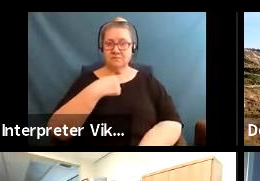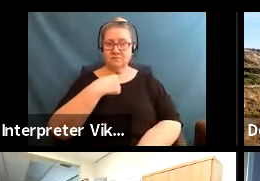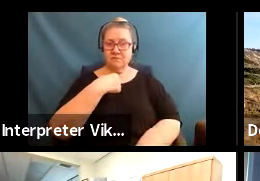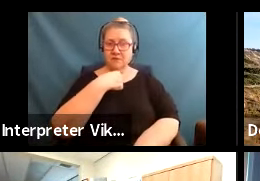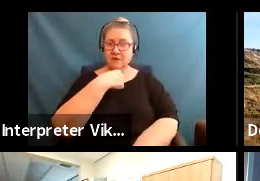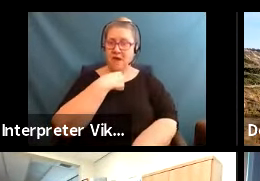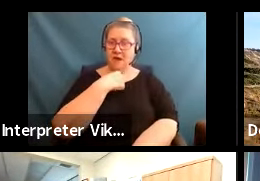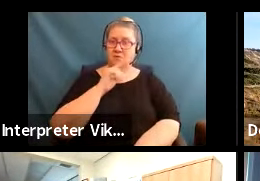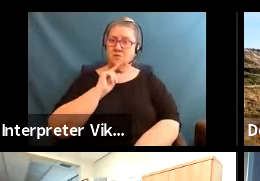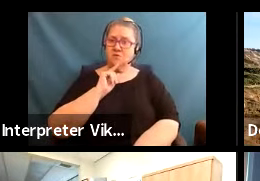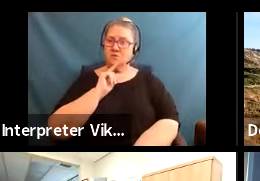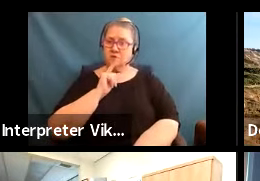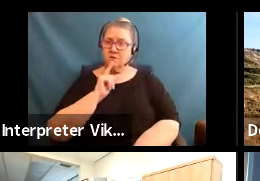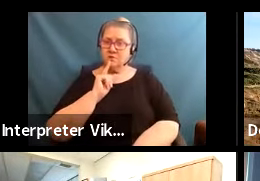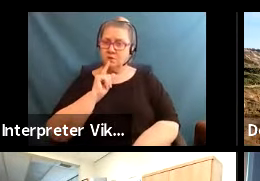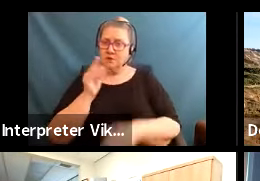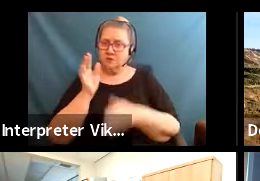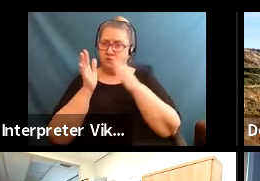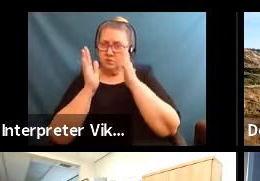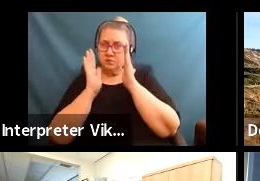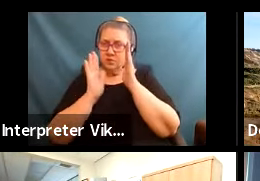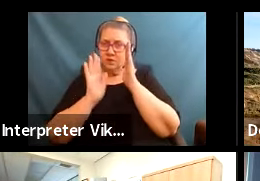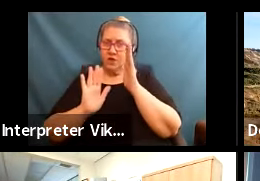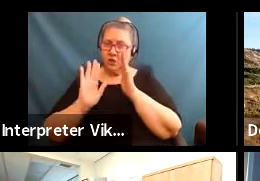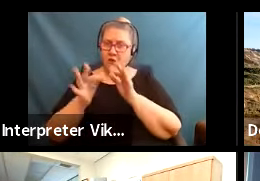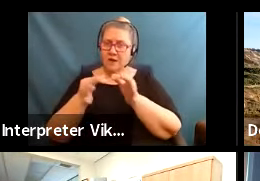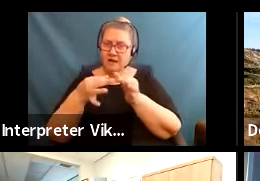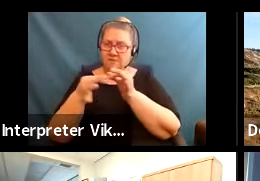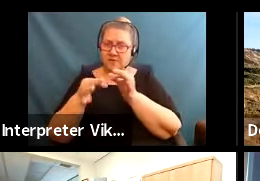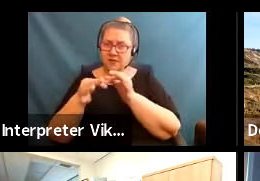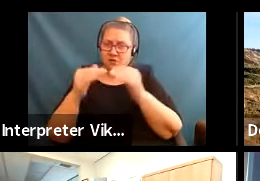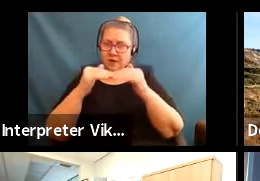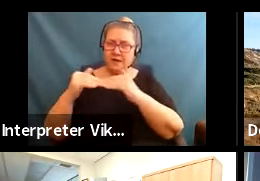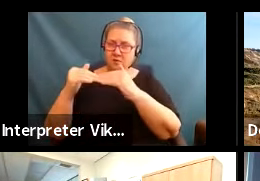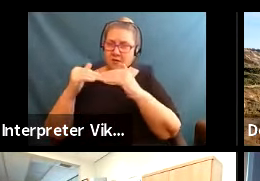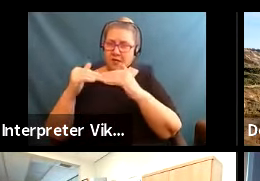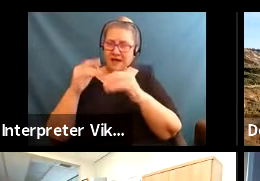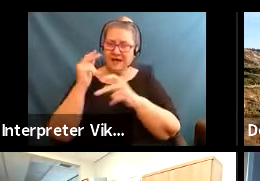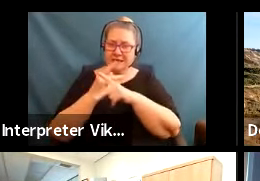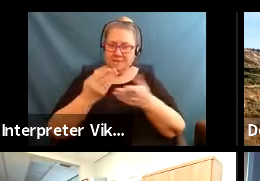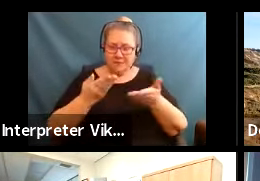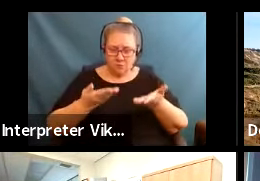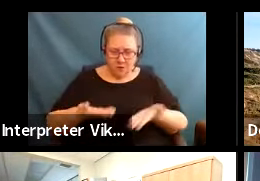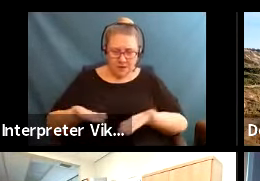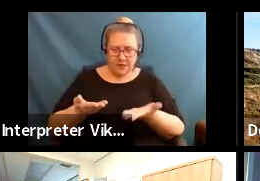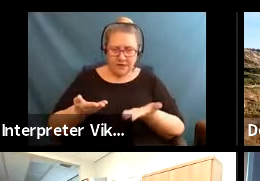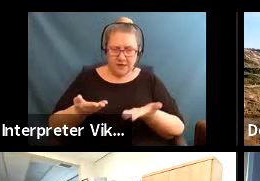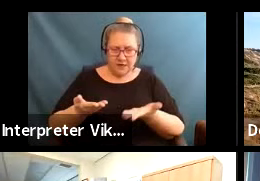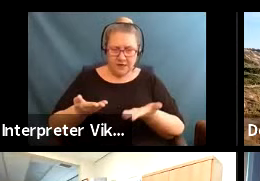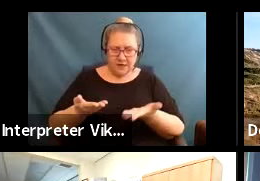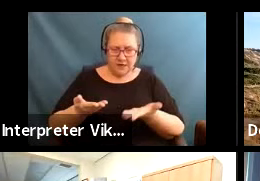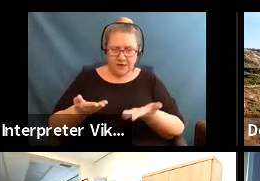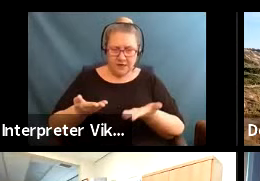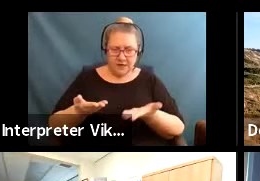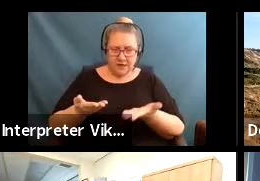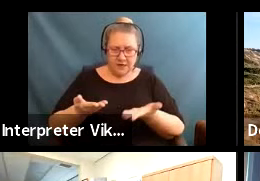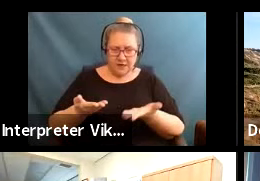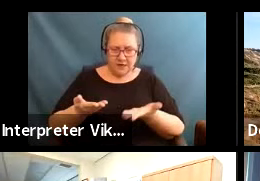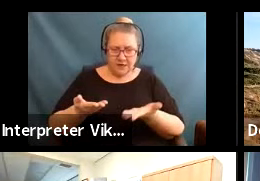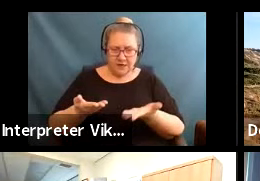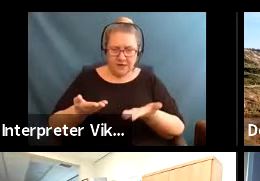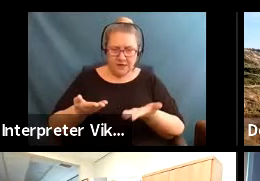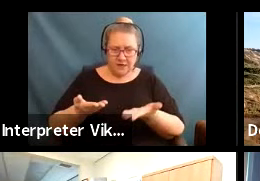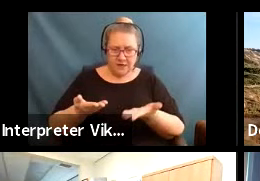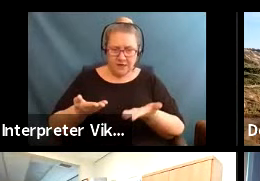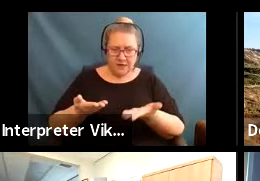articulation of equity, and I keep that issue of equity right in front of me. we're into our 6th meeting.